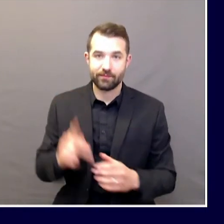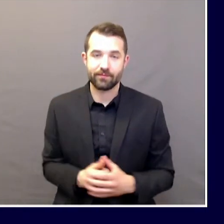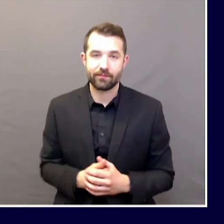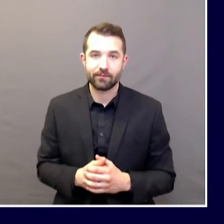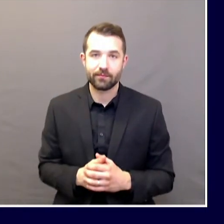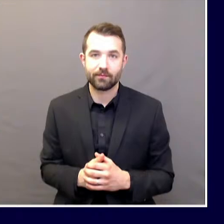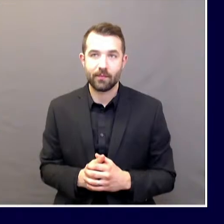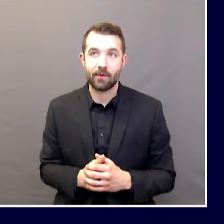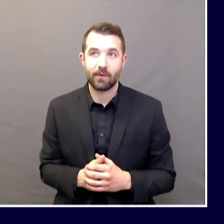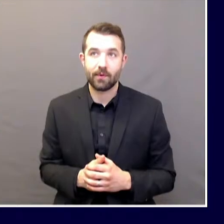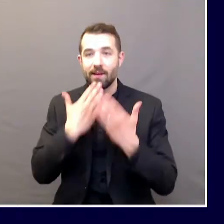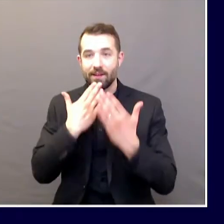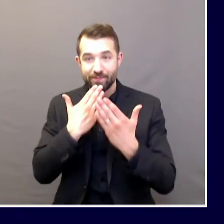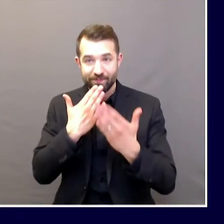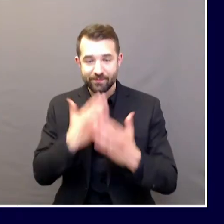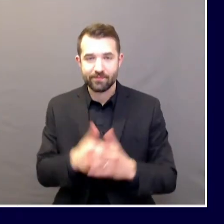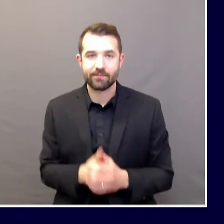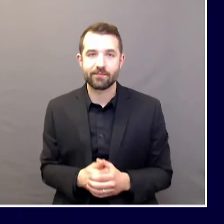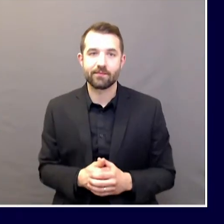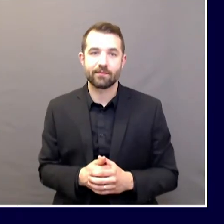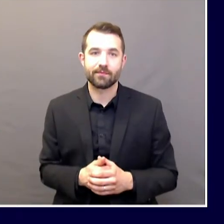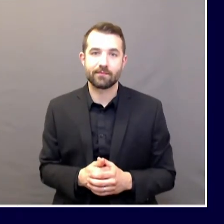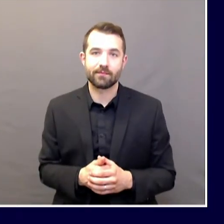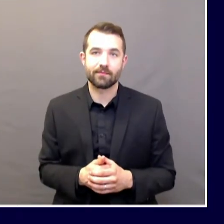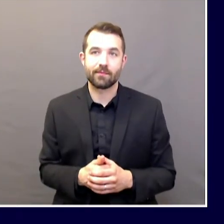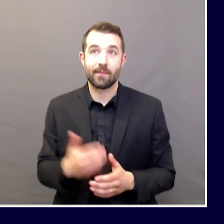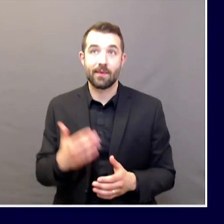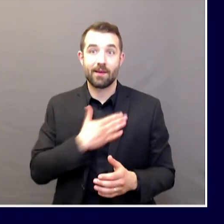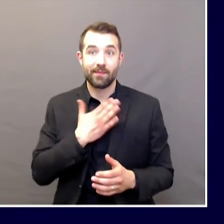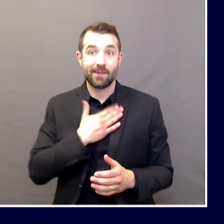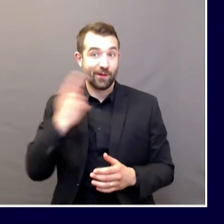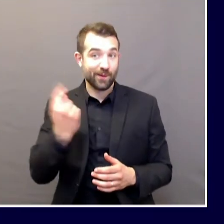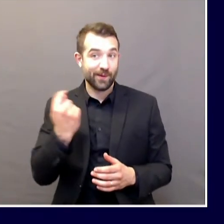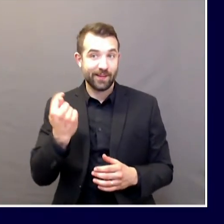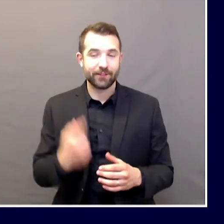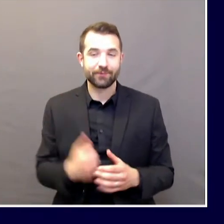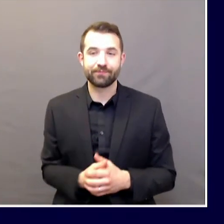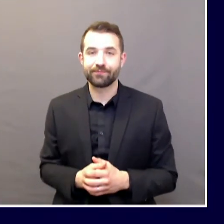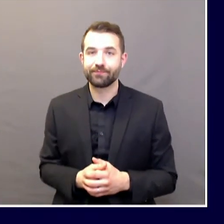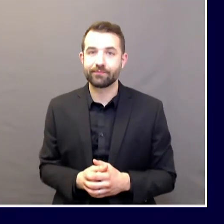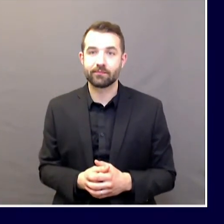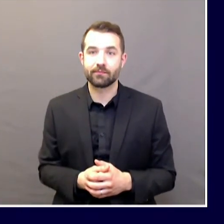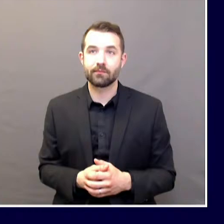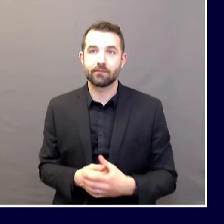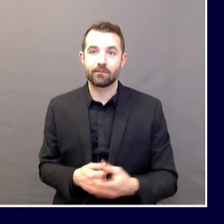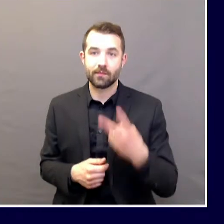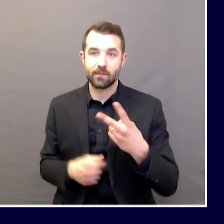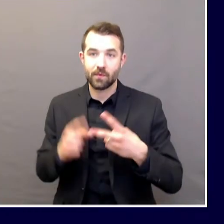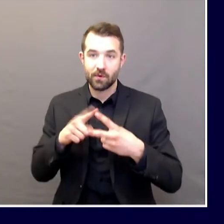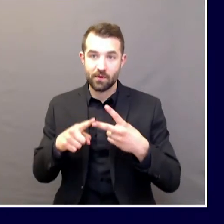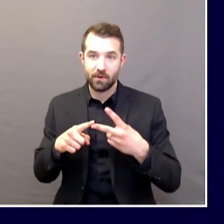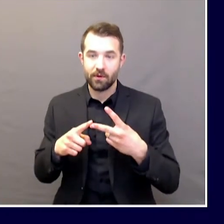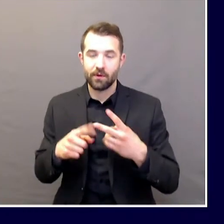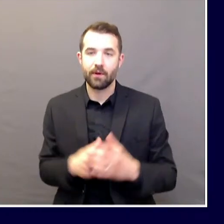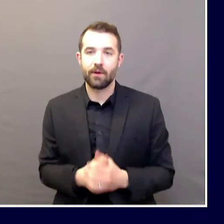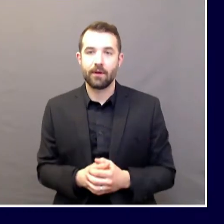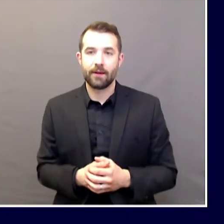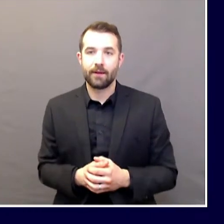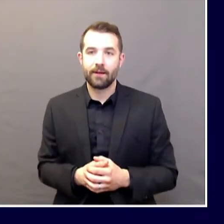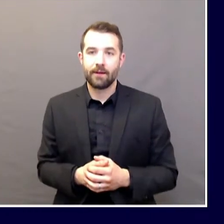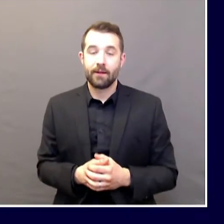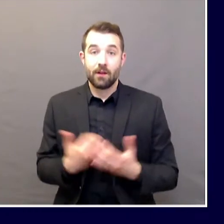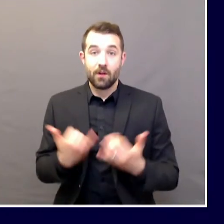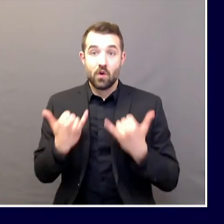Thank you very much, and happy Tuesday. A couple of things. The first of which is, so today is a big